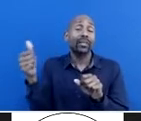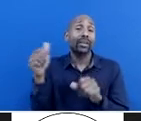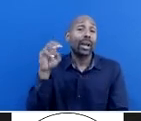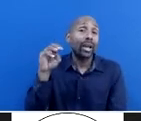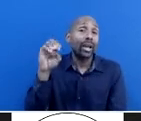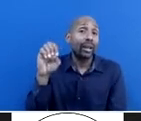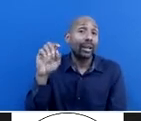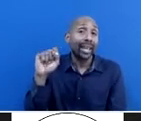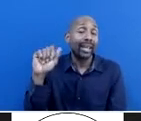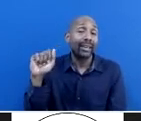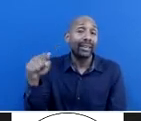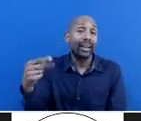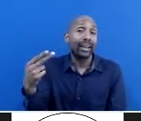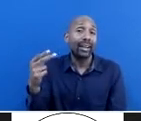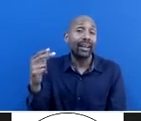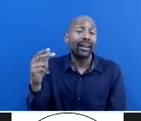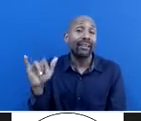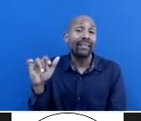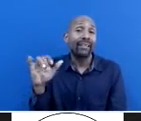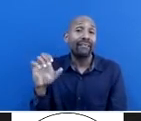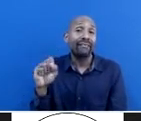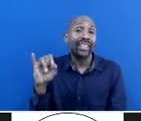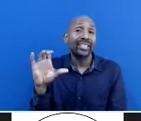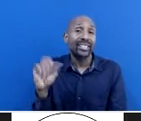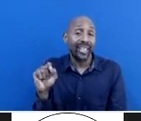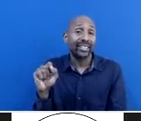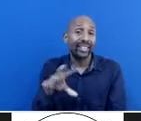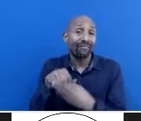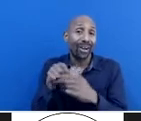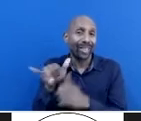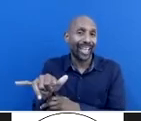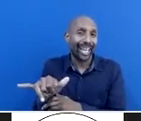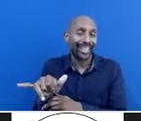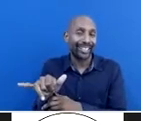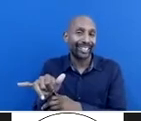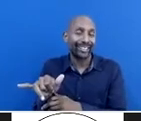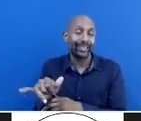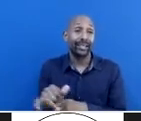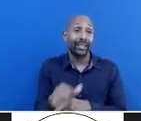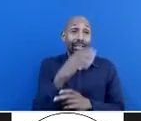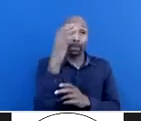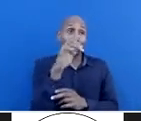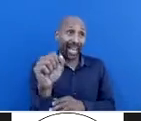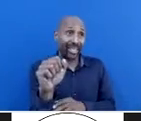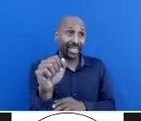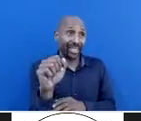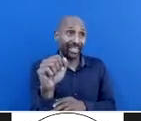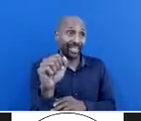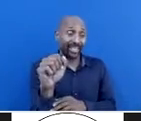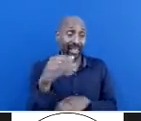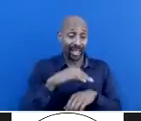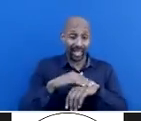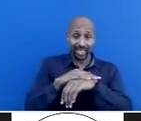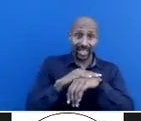practical meanings that were infusing that. And nativeness can never be drawn out of Blackness, even if it's sometimes